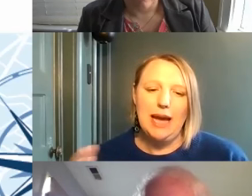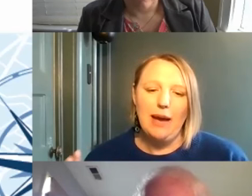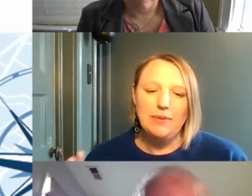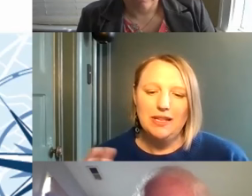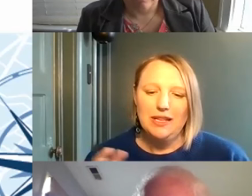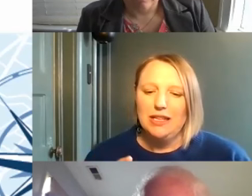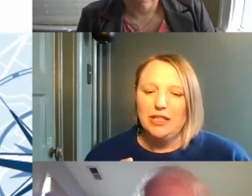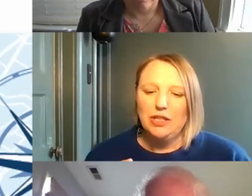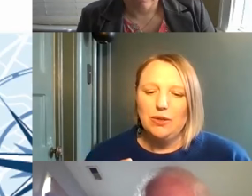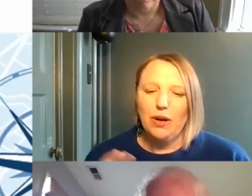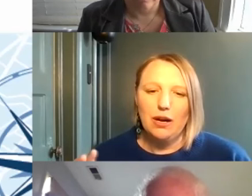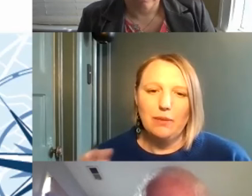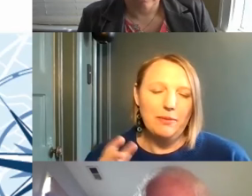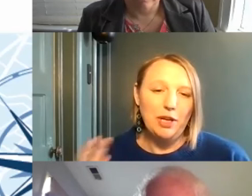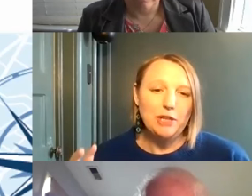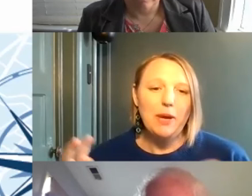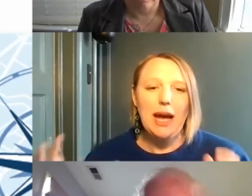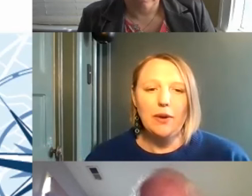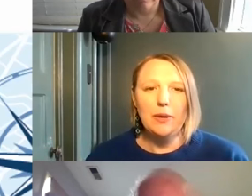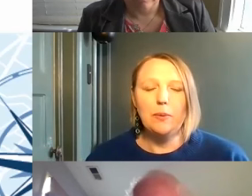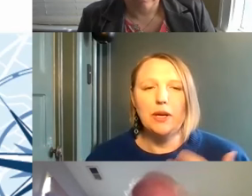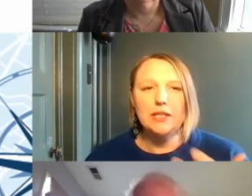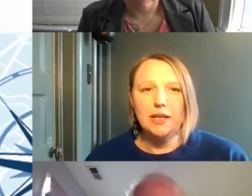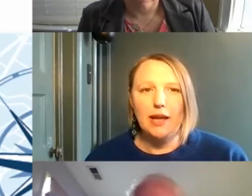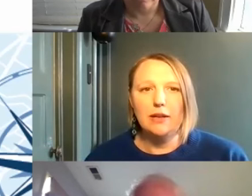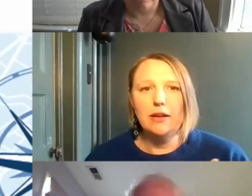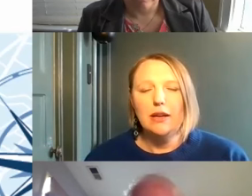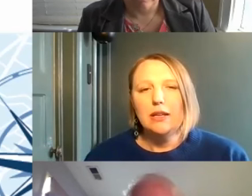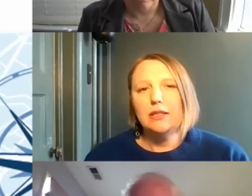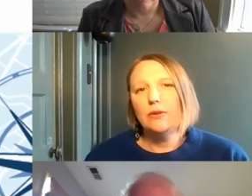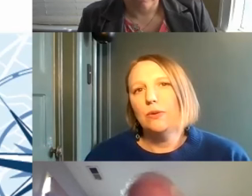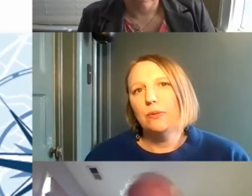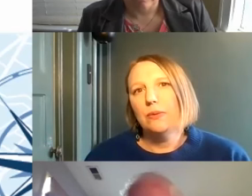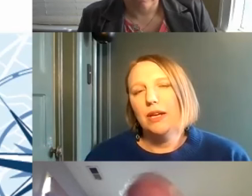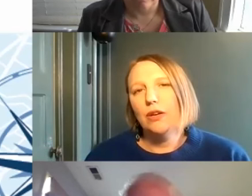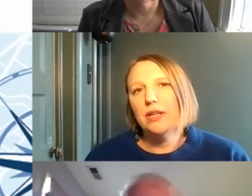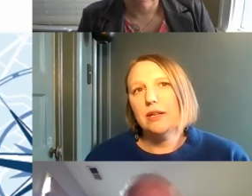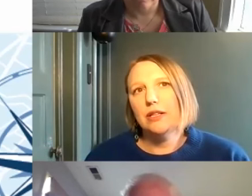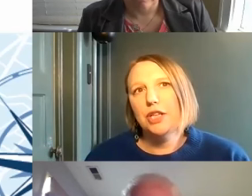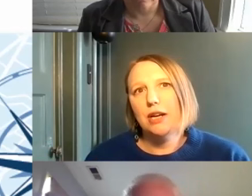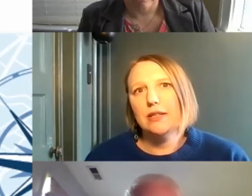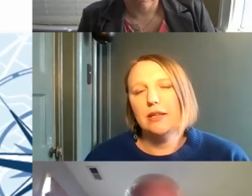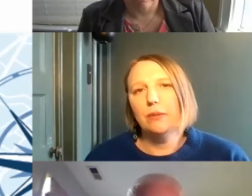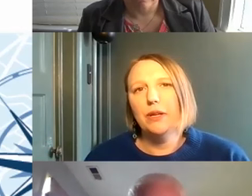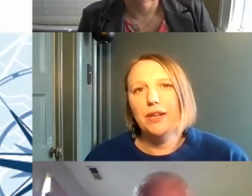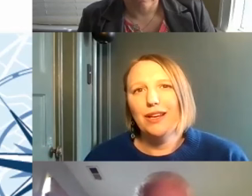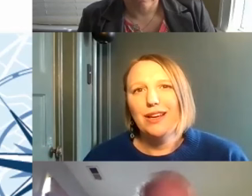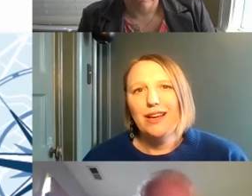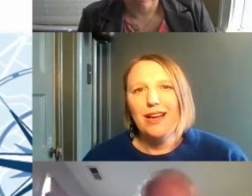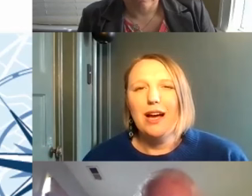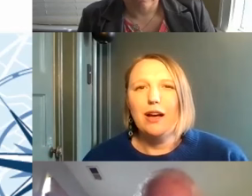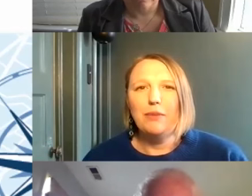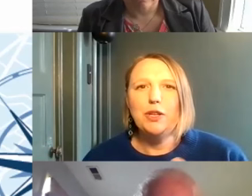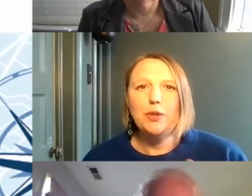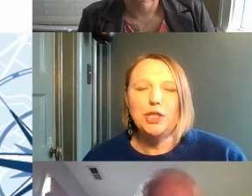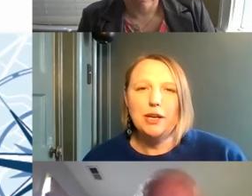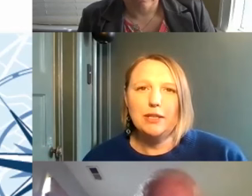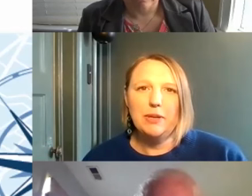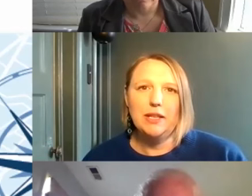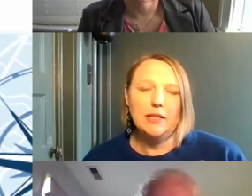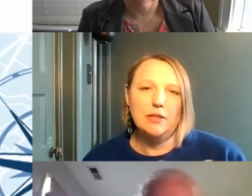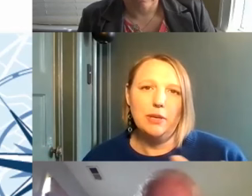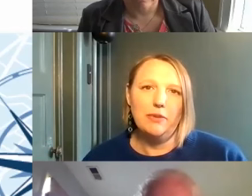we adapt to harm and oppression, but how do we work together to increase our shared skill building and